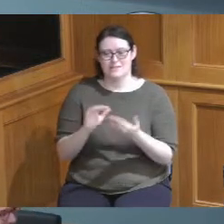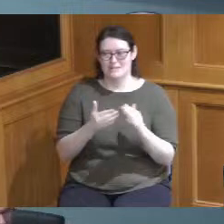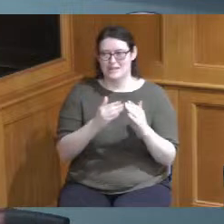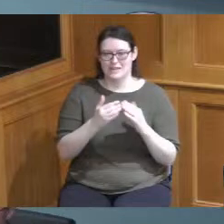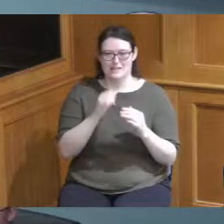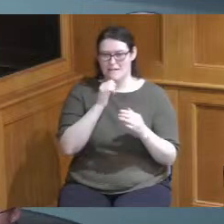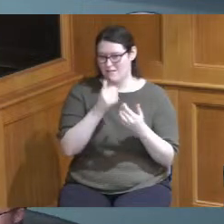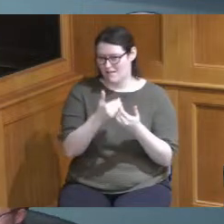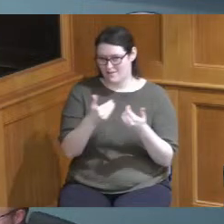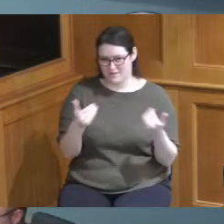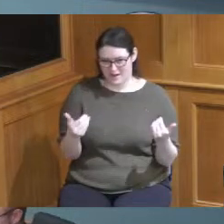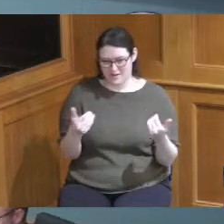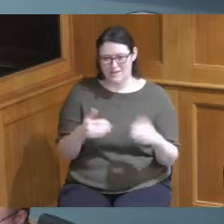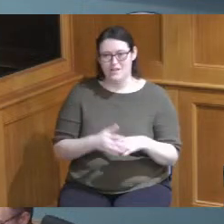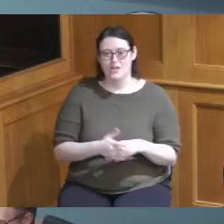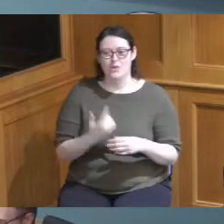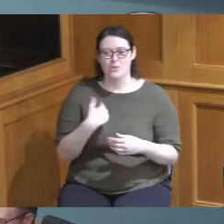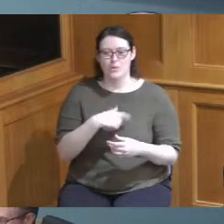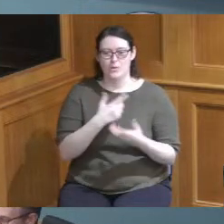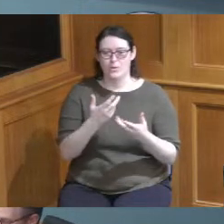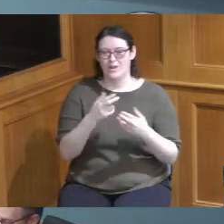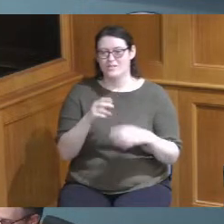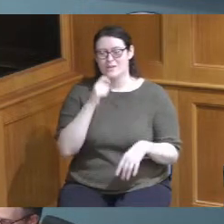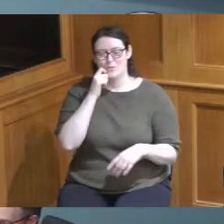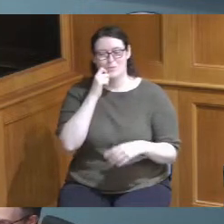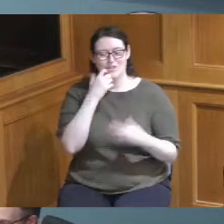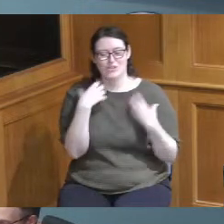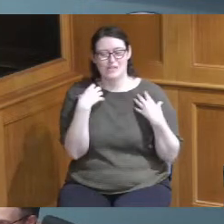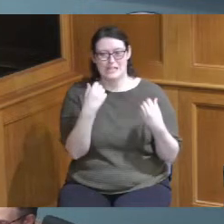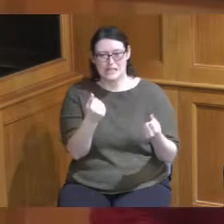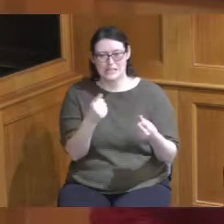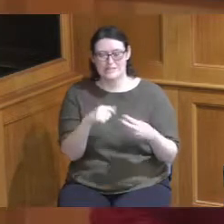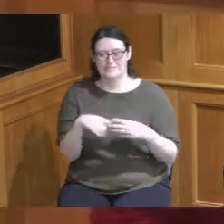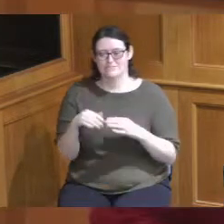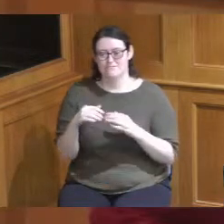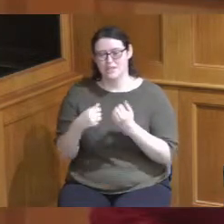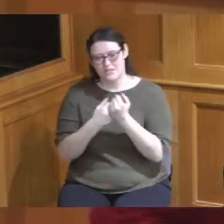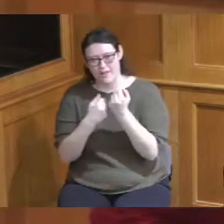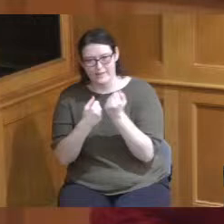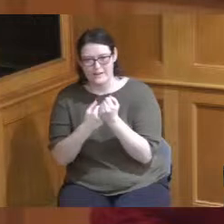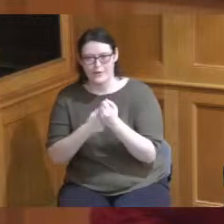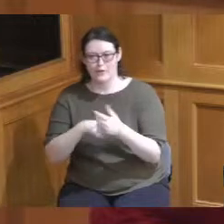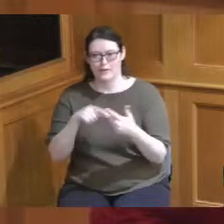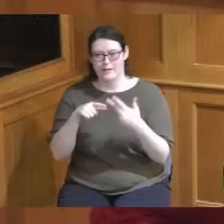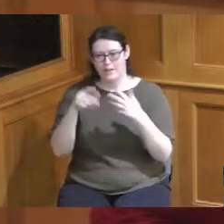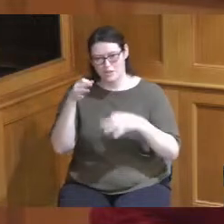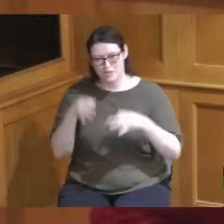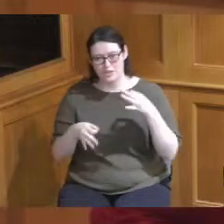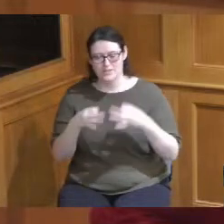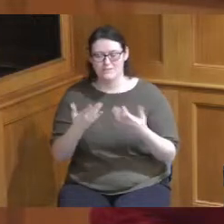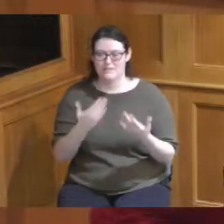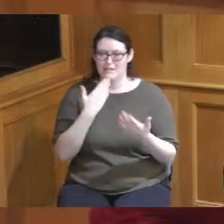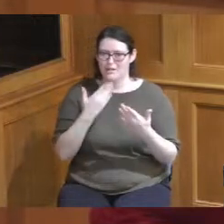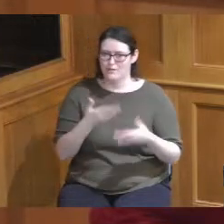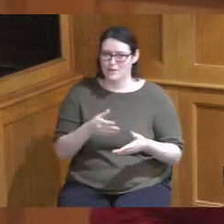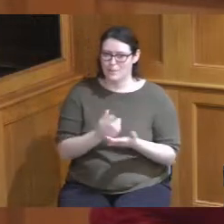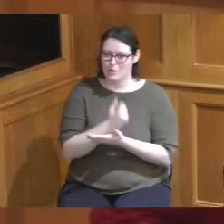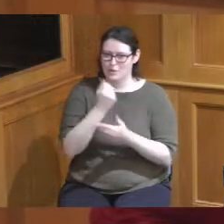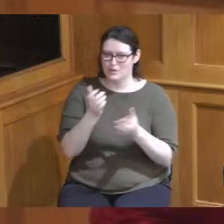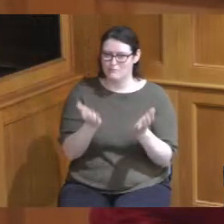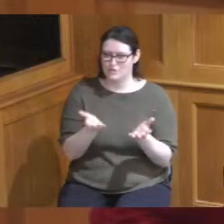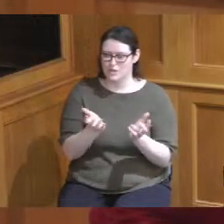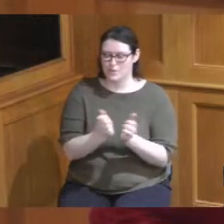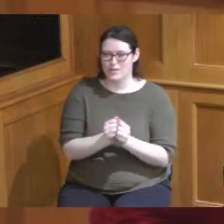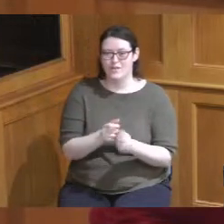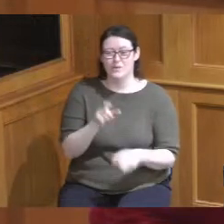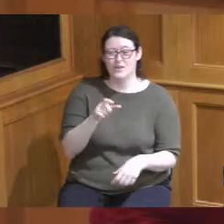to bring racial healing, solidarity, and justice. I appreciate the opportunity to speak with you today about the critical need for funding